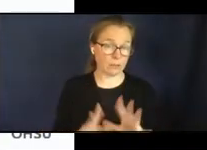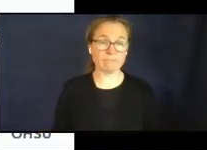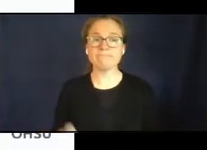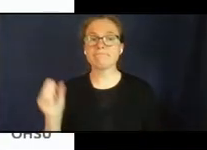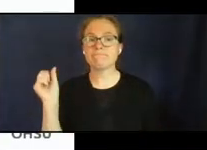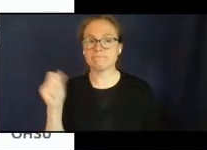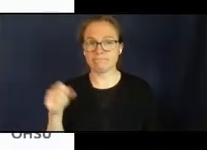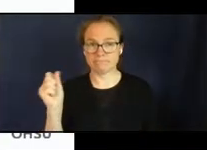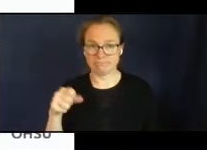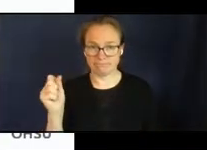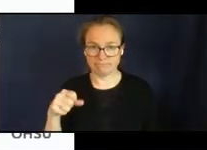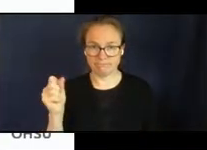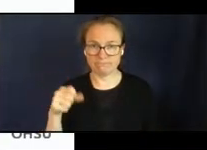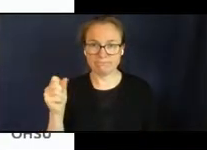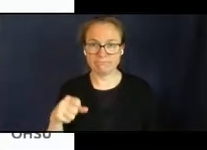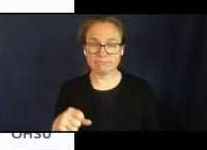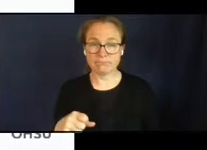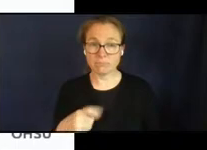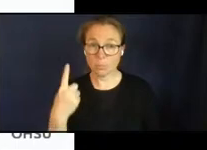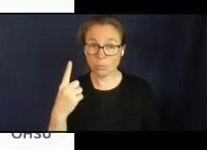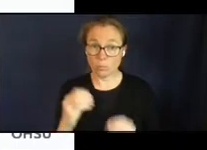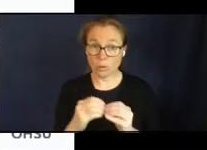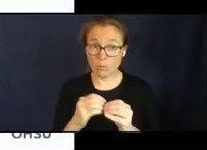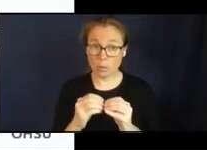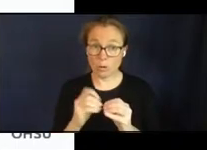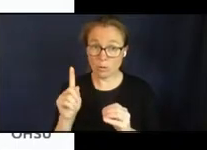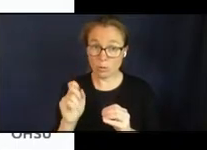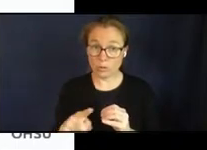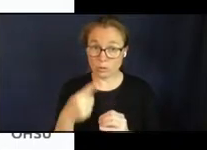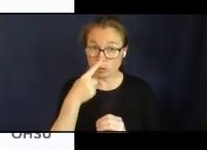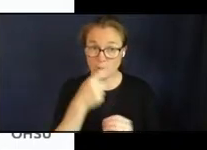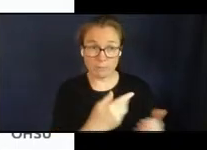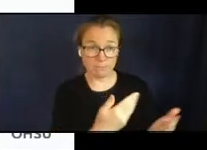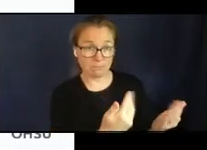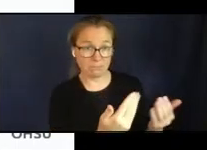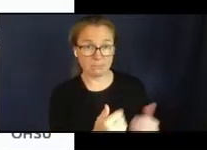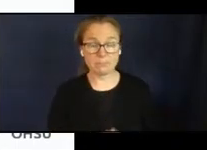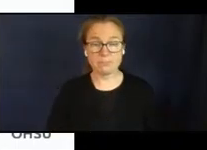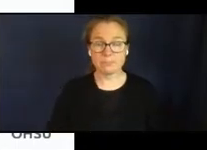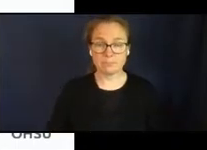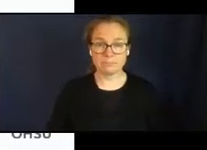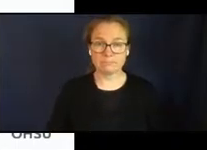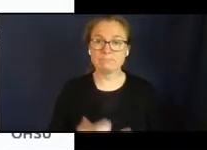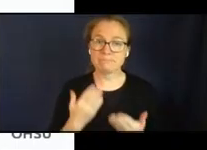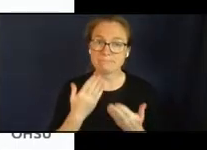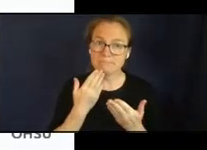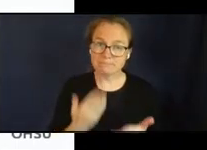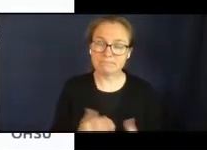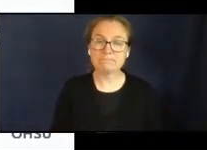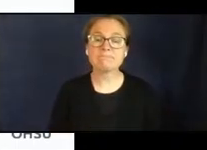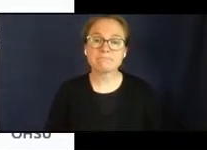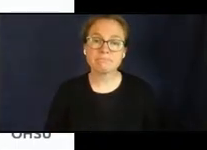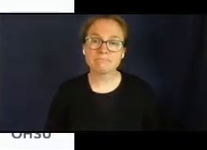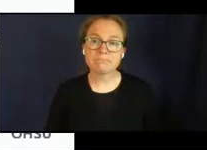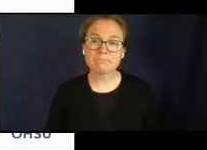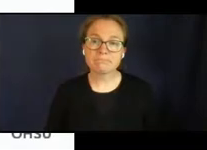Humphreys, a follow-up question? Yes, yeah, sure. Thanks. So I appreciate the internal analysis was